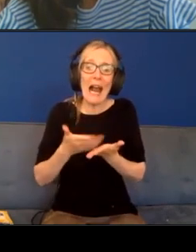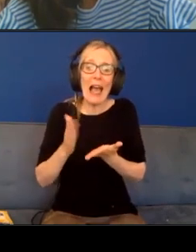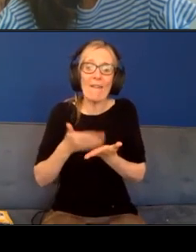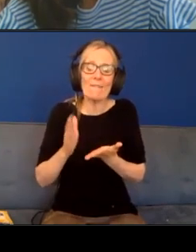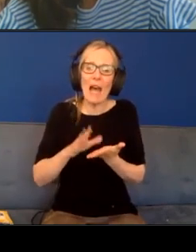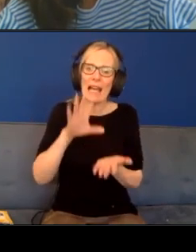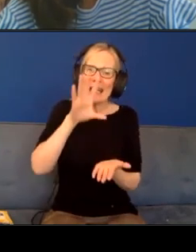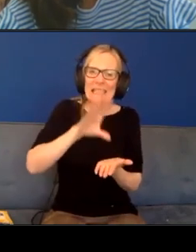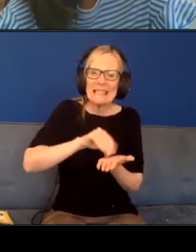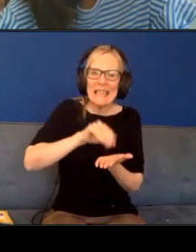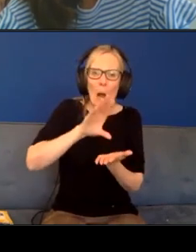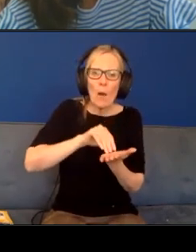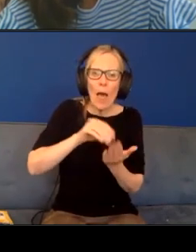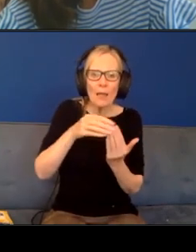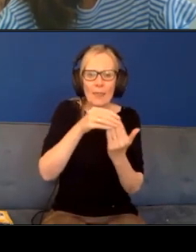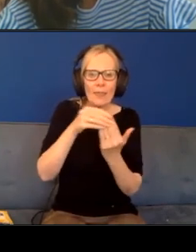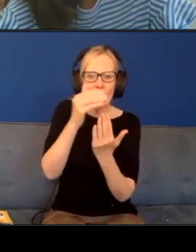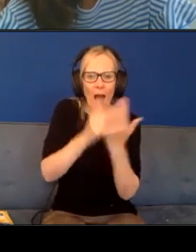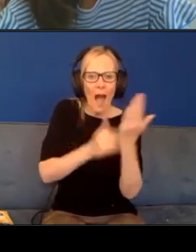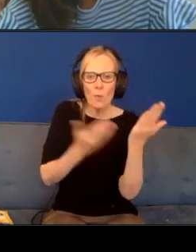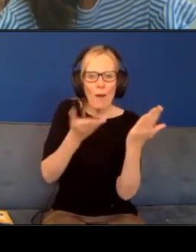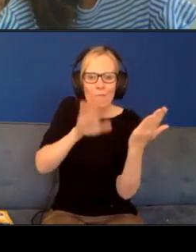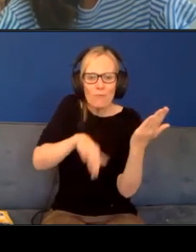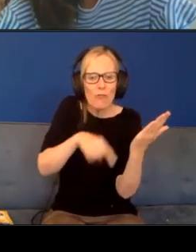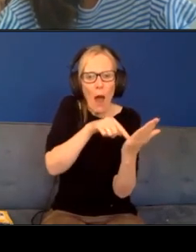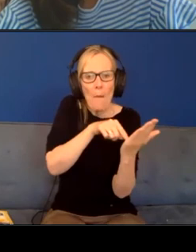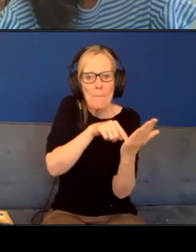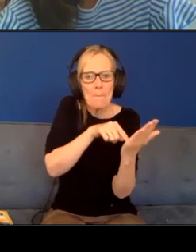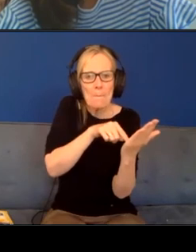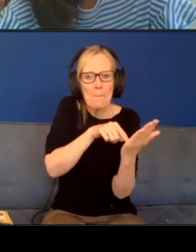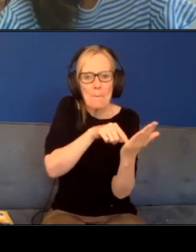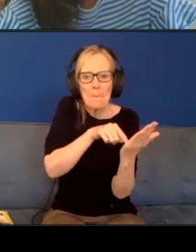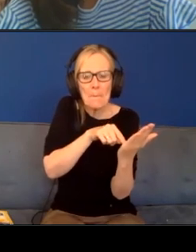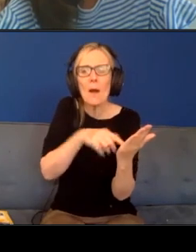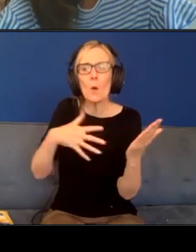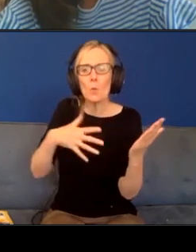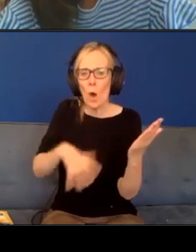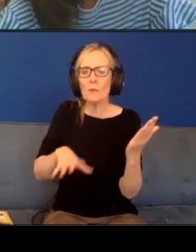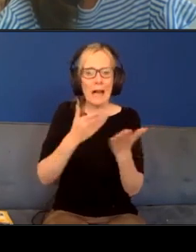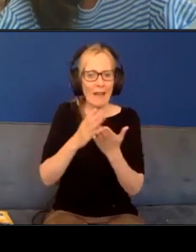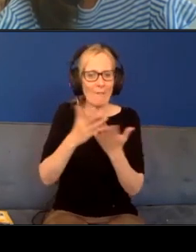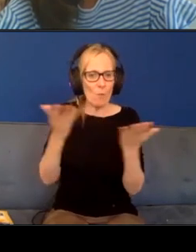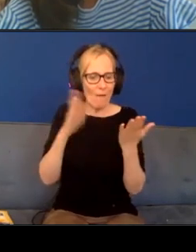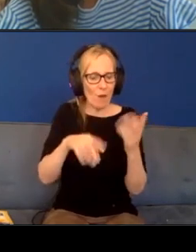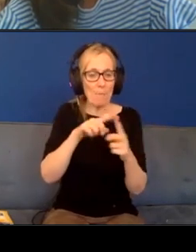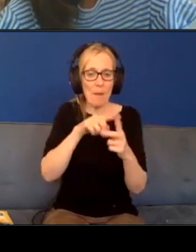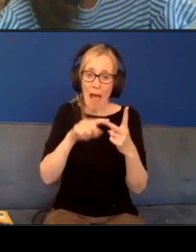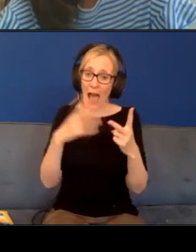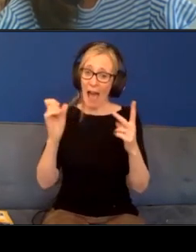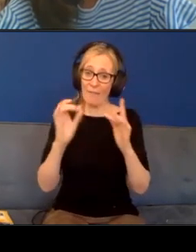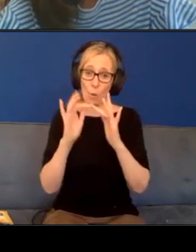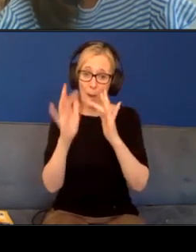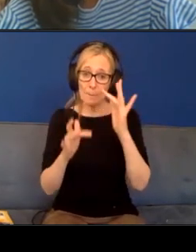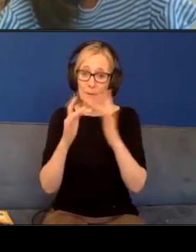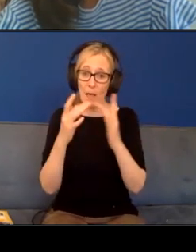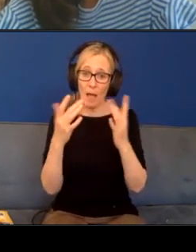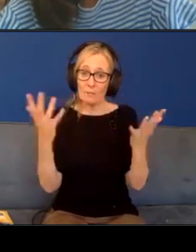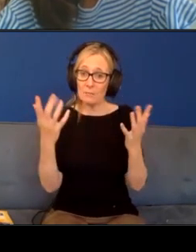download the guide to adaptive instruments from, and if there's a website that people can look at, anything like